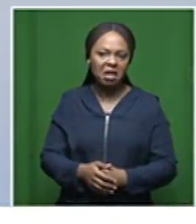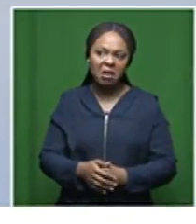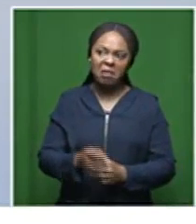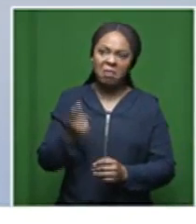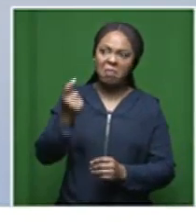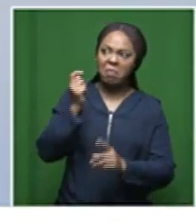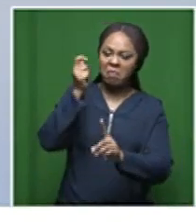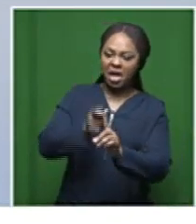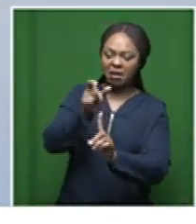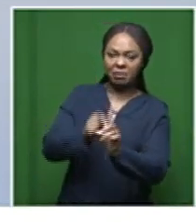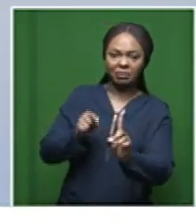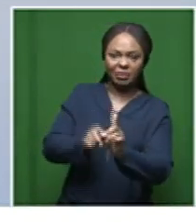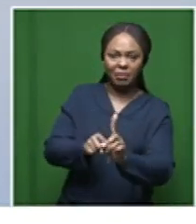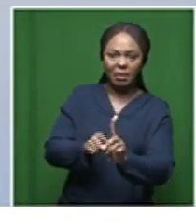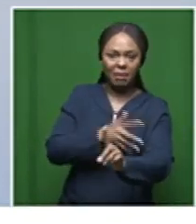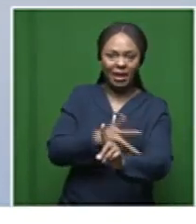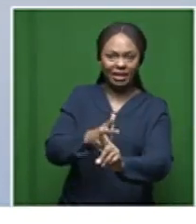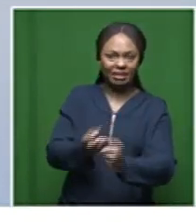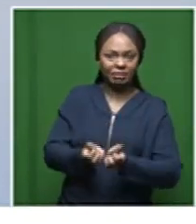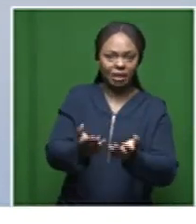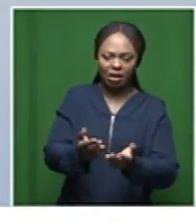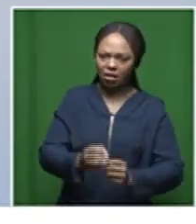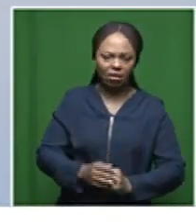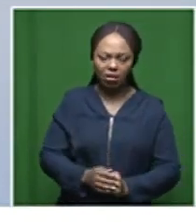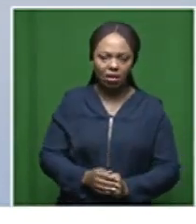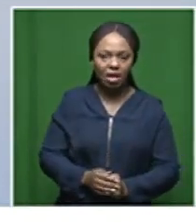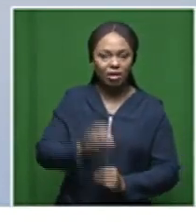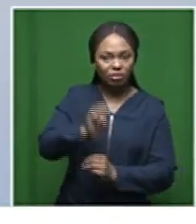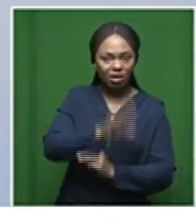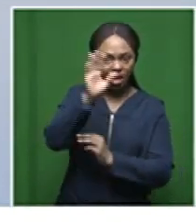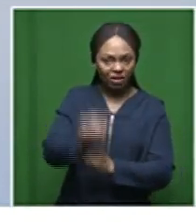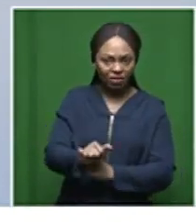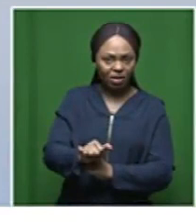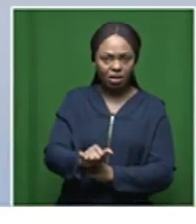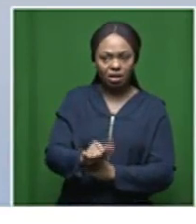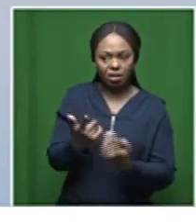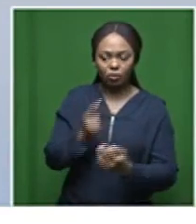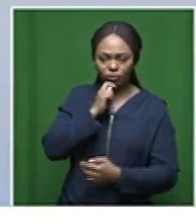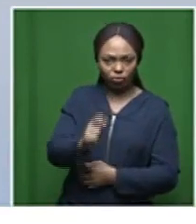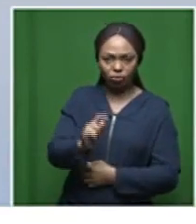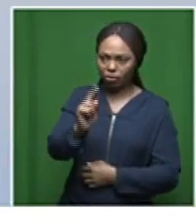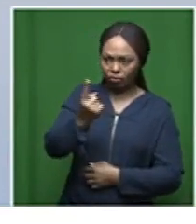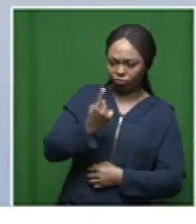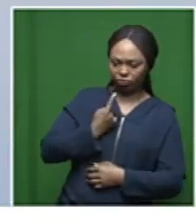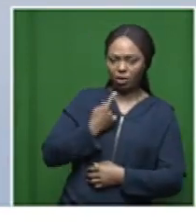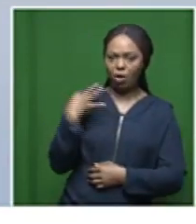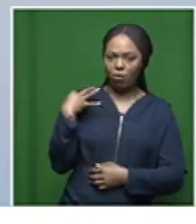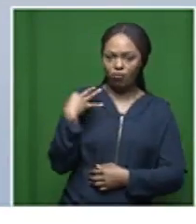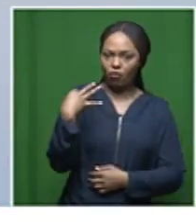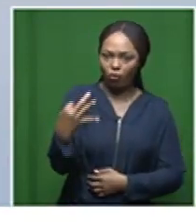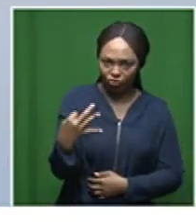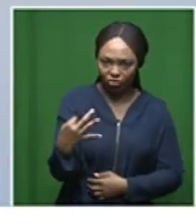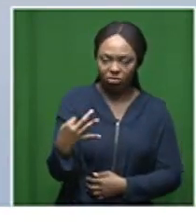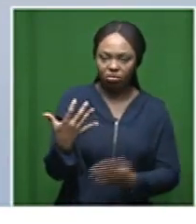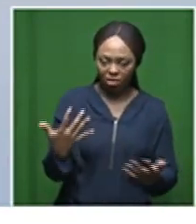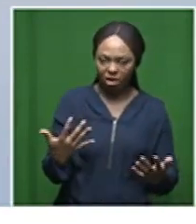for the blood per se. And yes, in South Africa, we do not pay our donors. It is a completely voluntary process. And there